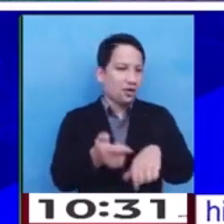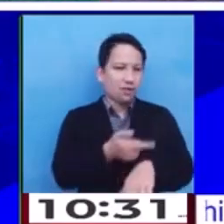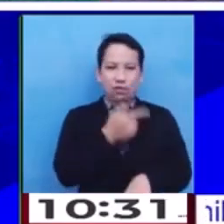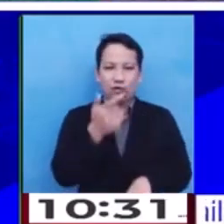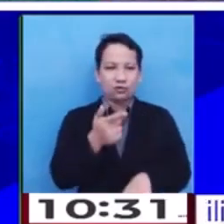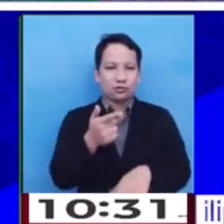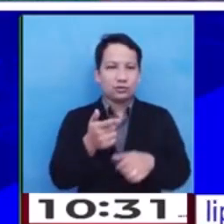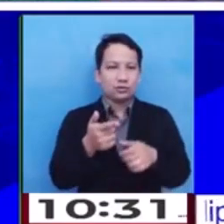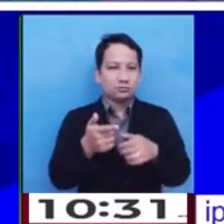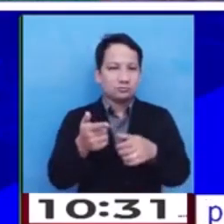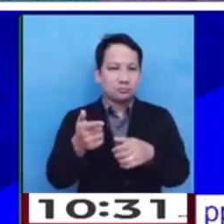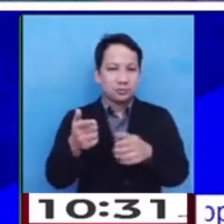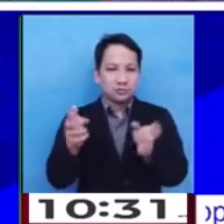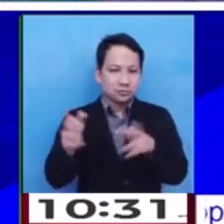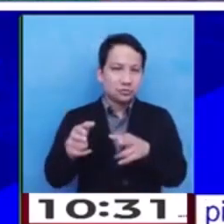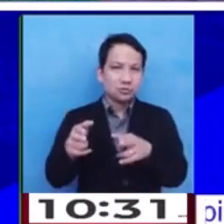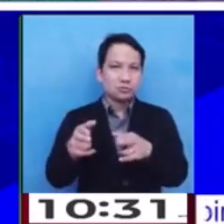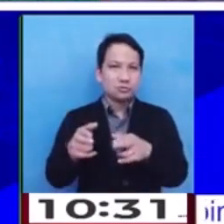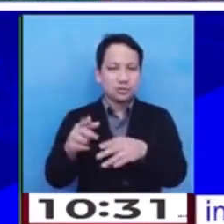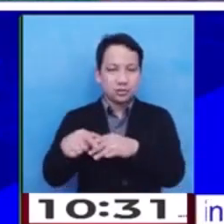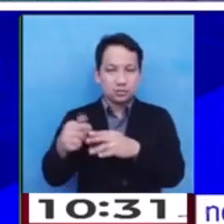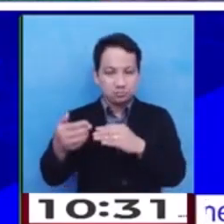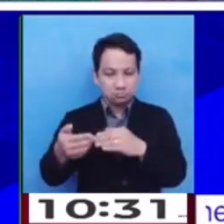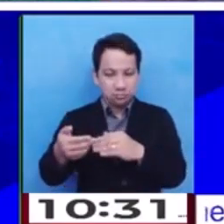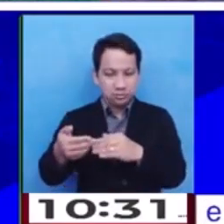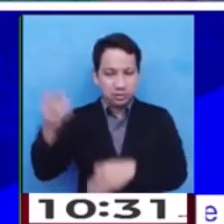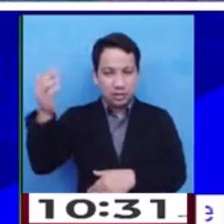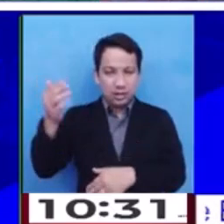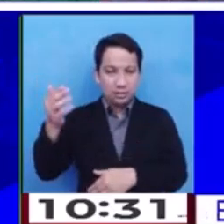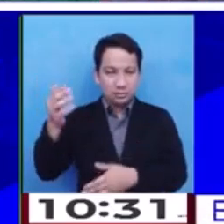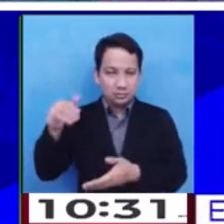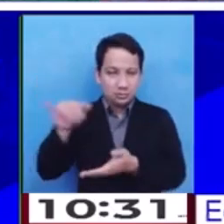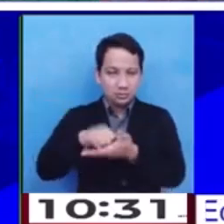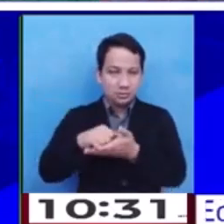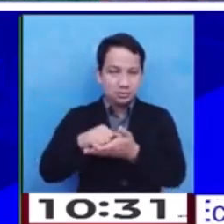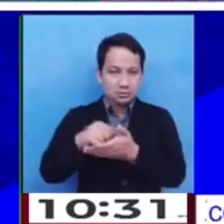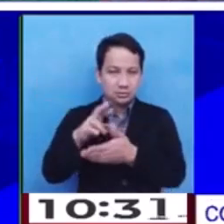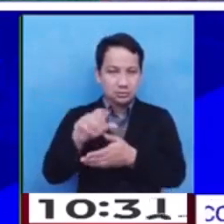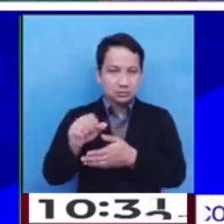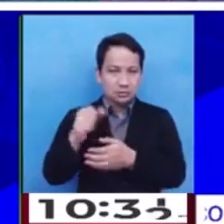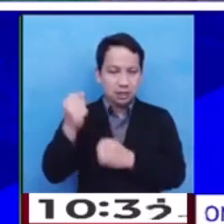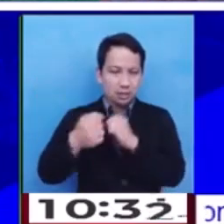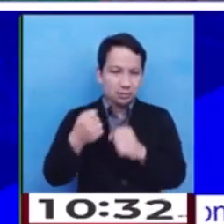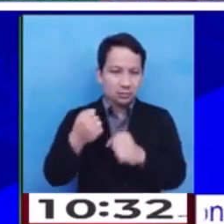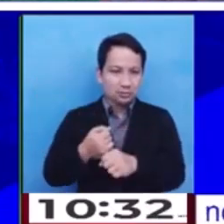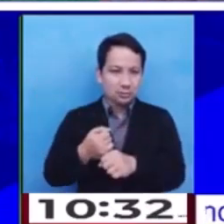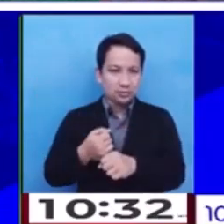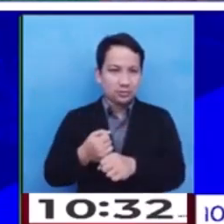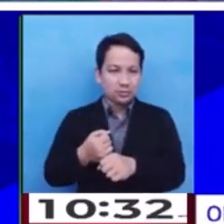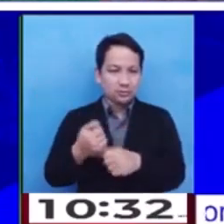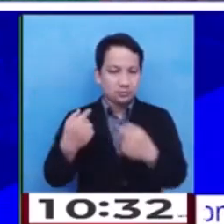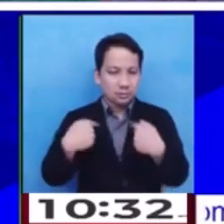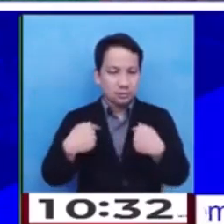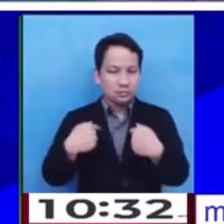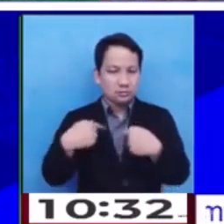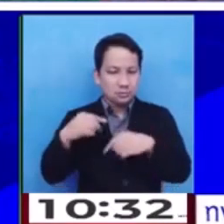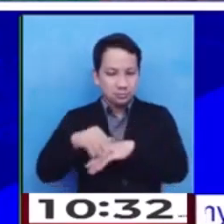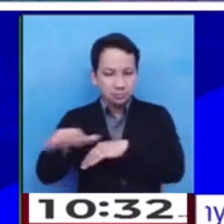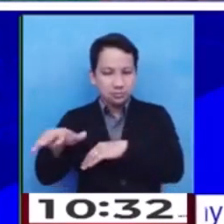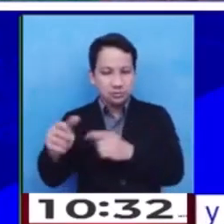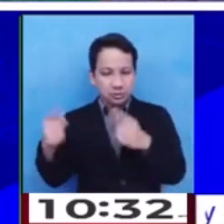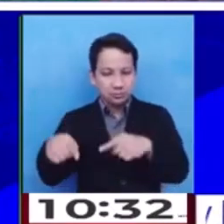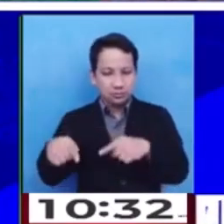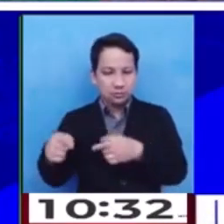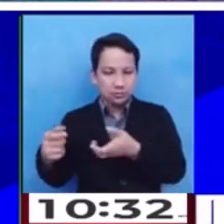And as I said, the higher interest rates last year could have impacted on the consumption